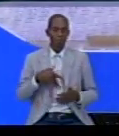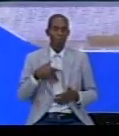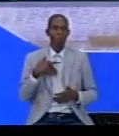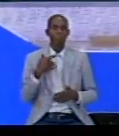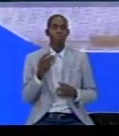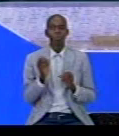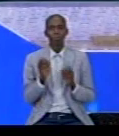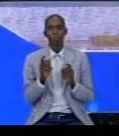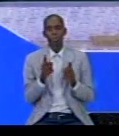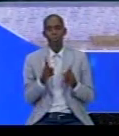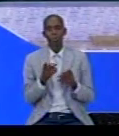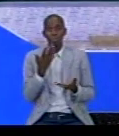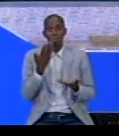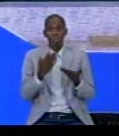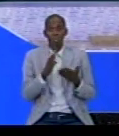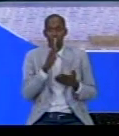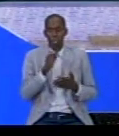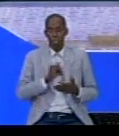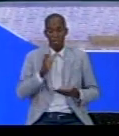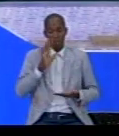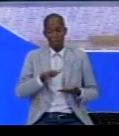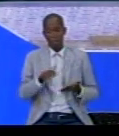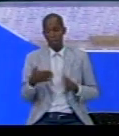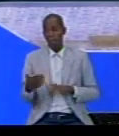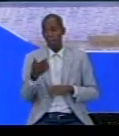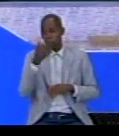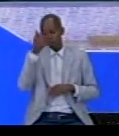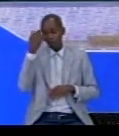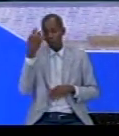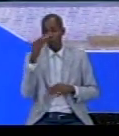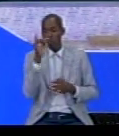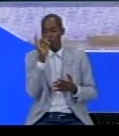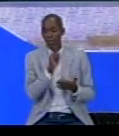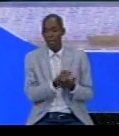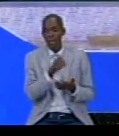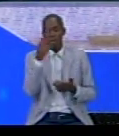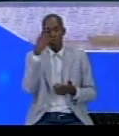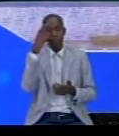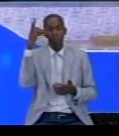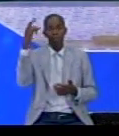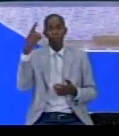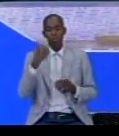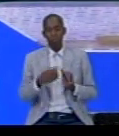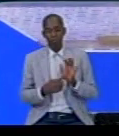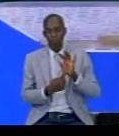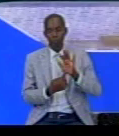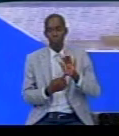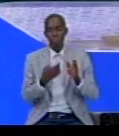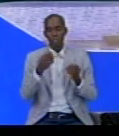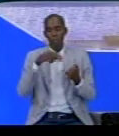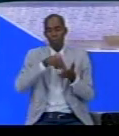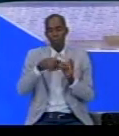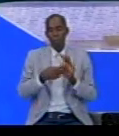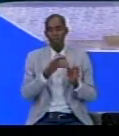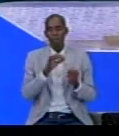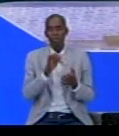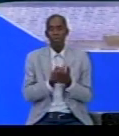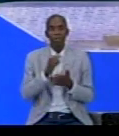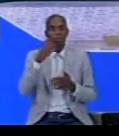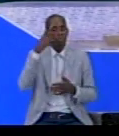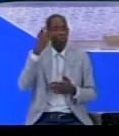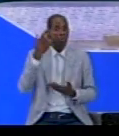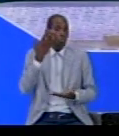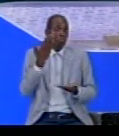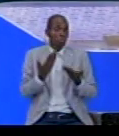okay, maybe I'm going to die because of that dream, the revelation, the meaning of that dream. Maybe